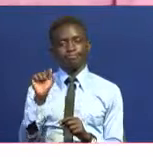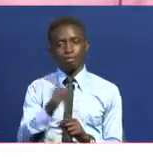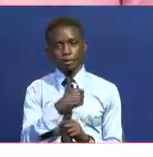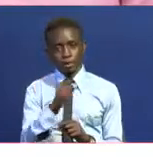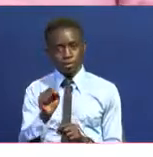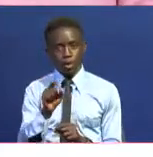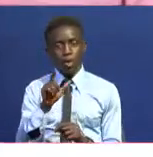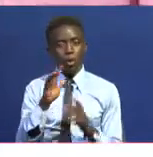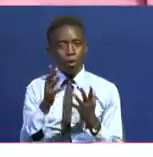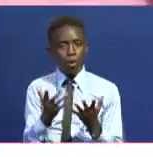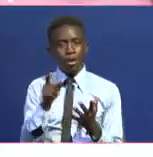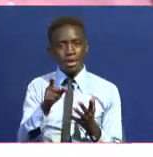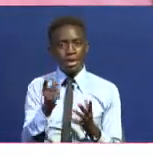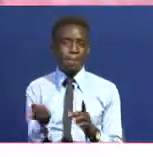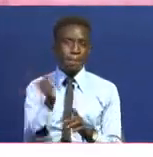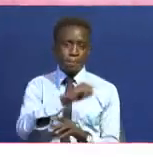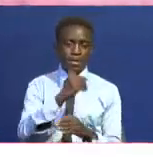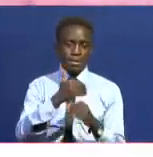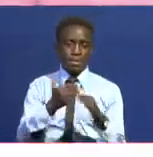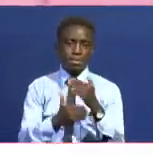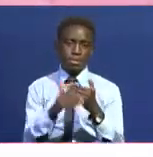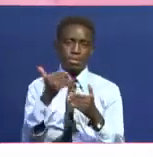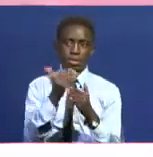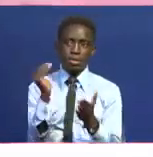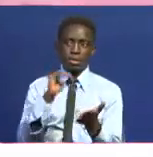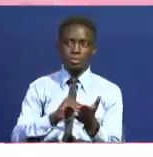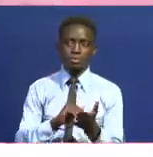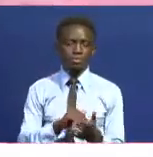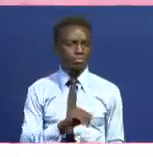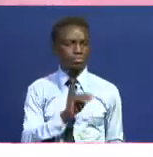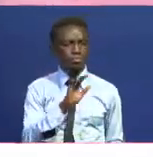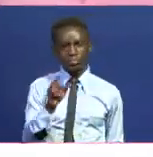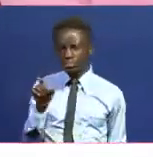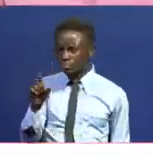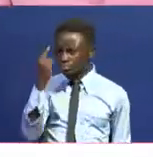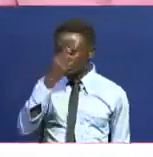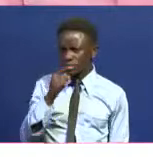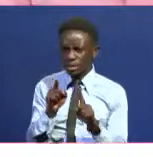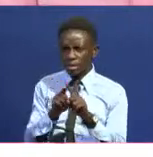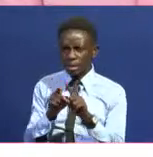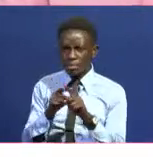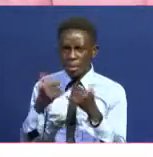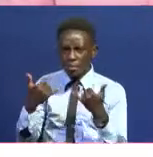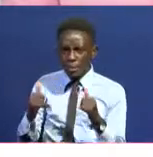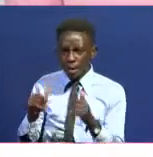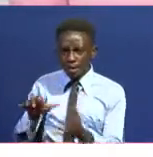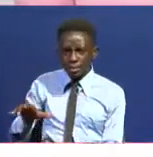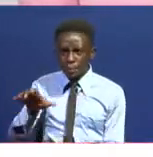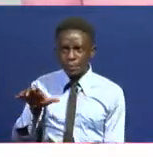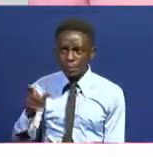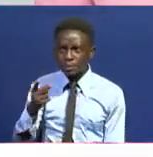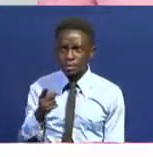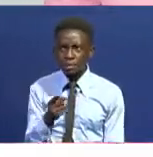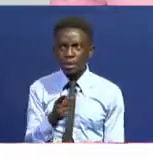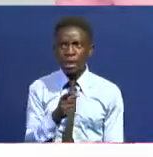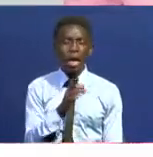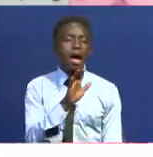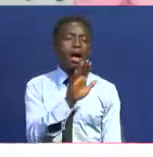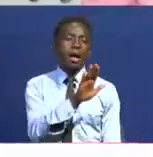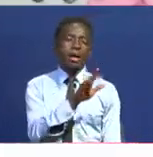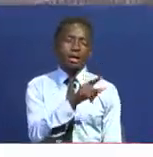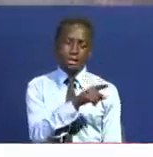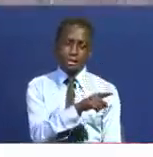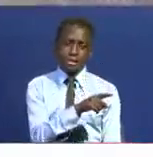back to its strong. What is this that looks like a toy? This particular one, I like the way you're describing them. You say that the water bottle is a toy. Now, the water bottle is a hammer for concrete testing.